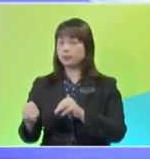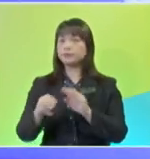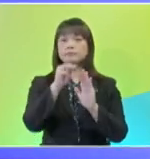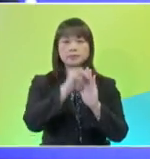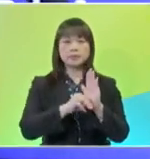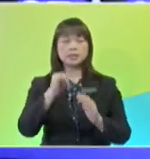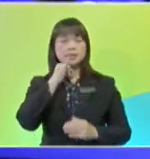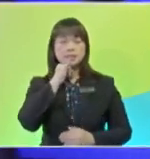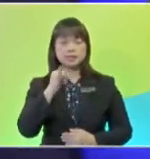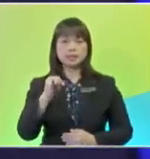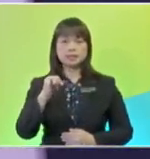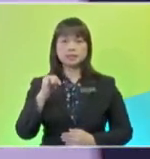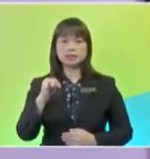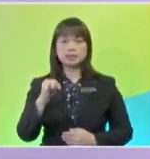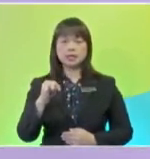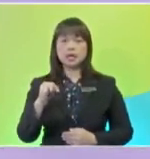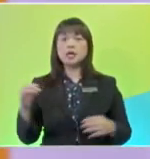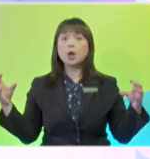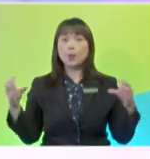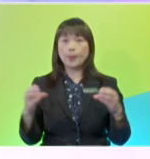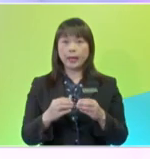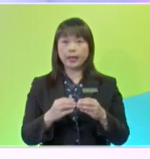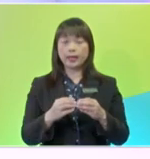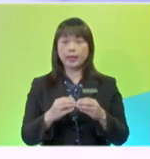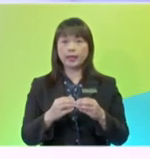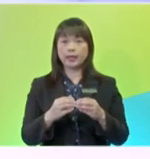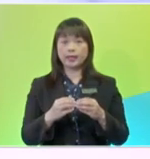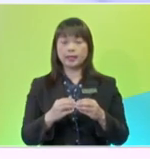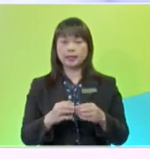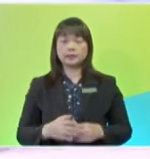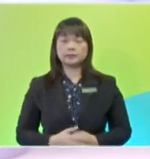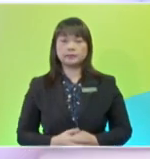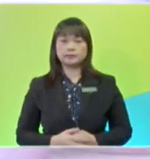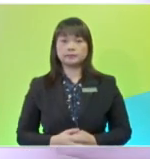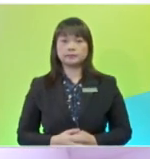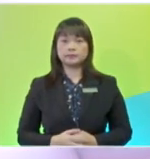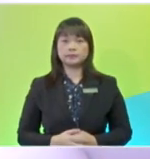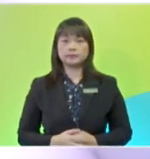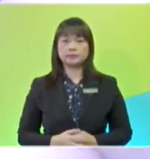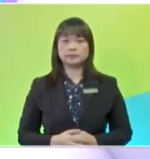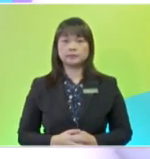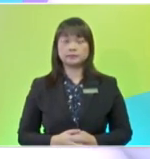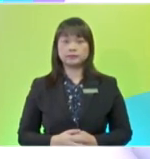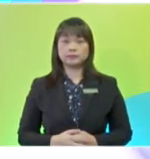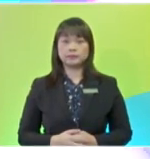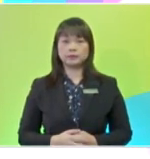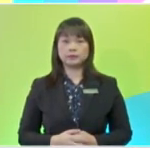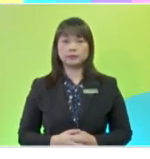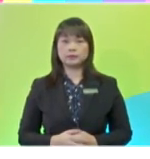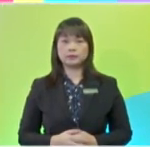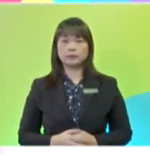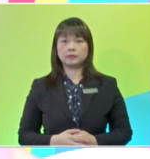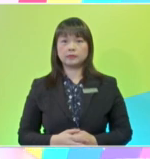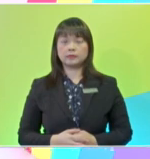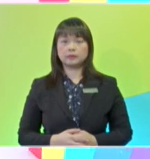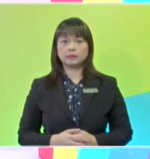is I'm actually looking at the moon always. Okay. And the moon is always looking at the Earth always. Yeah, so okay. it's going to so be like all